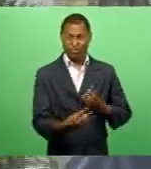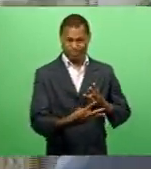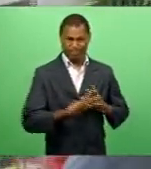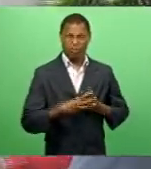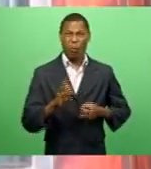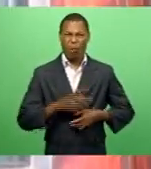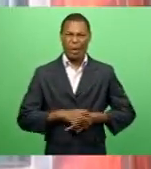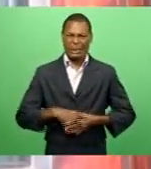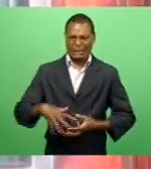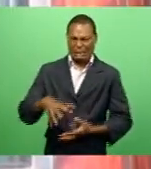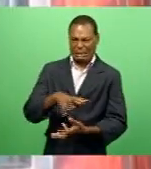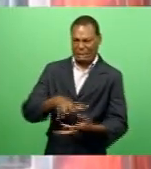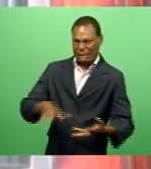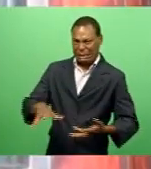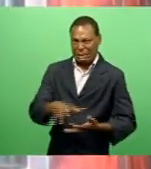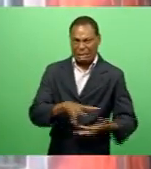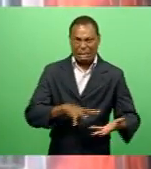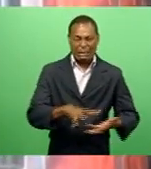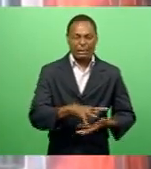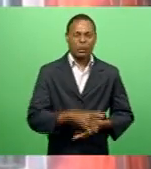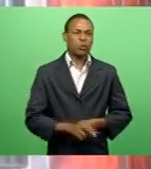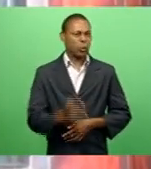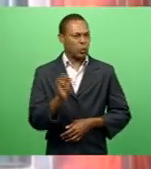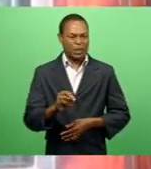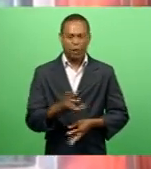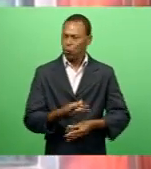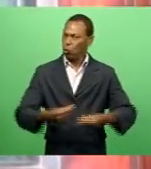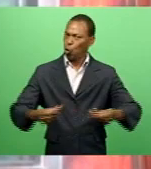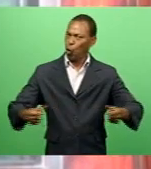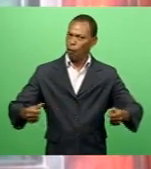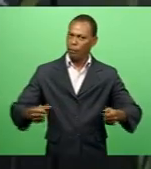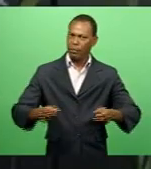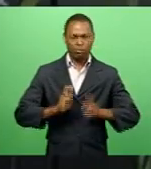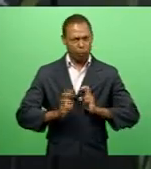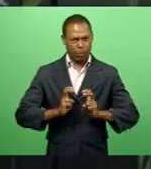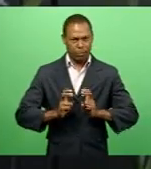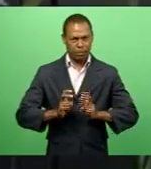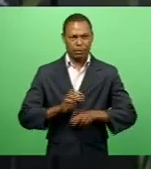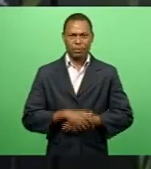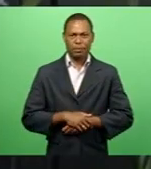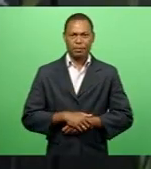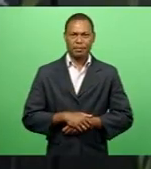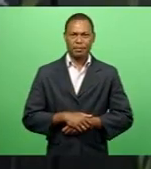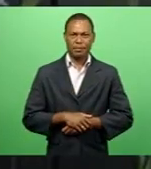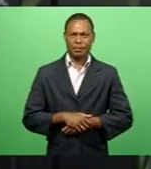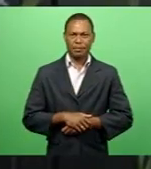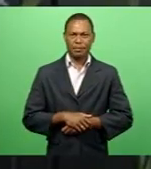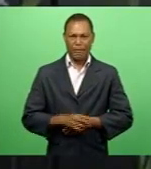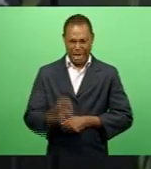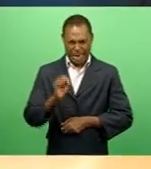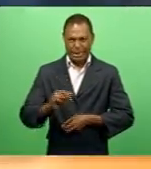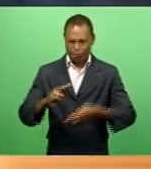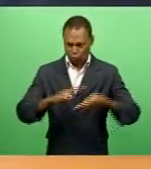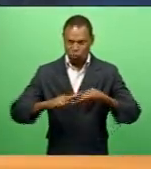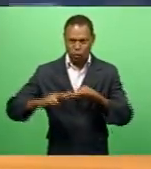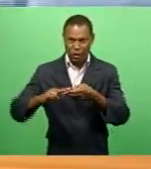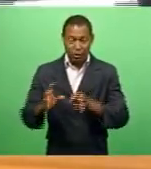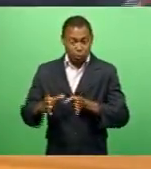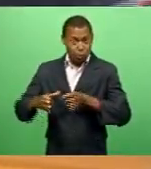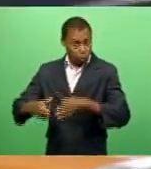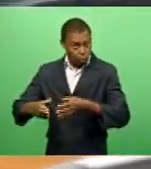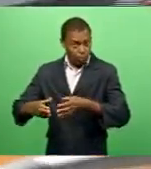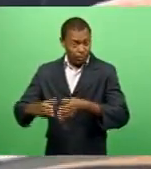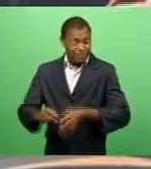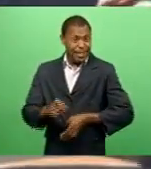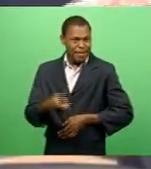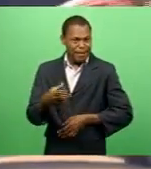long enough and calls for a solution. We can only bring about unity in the party if there